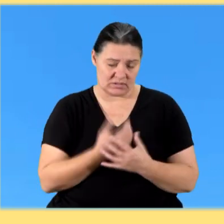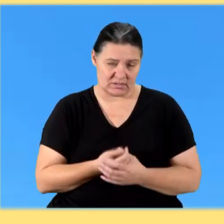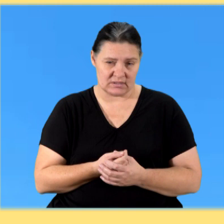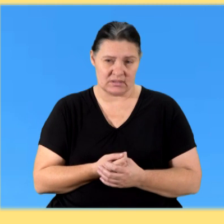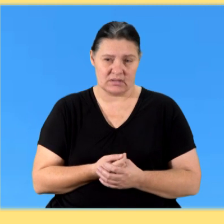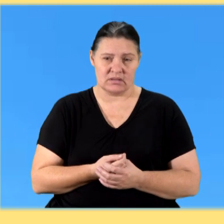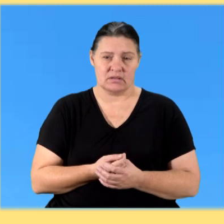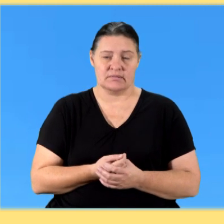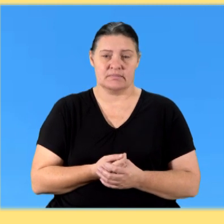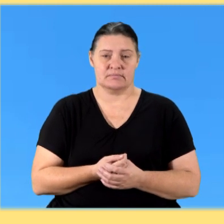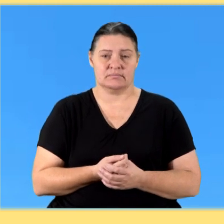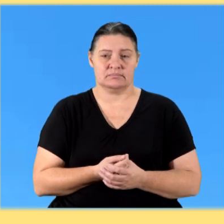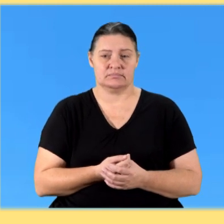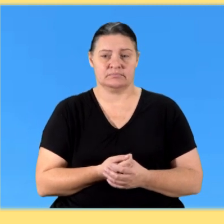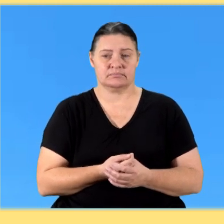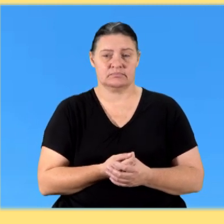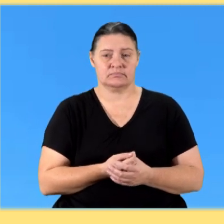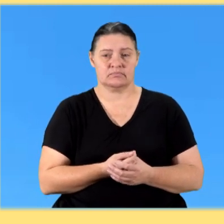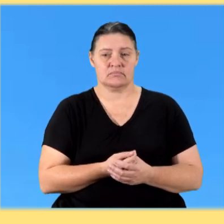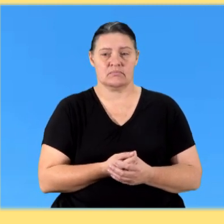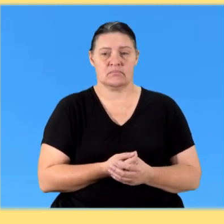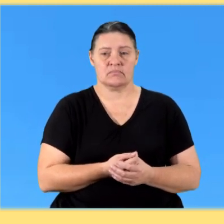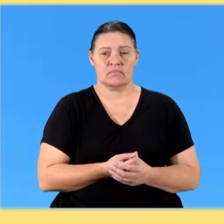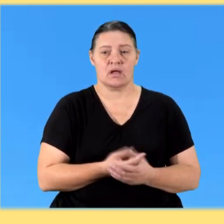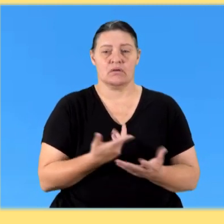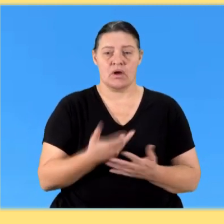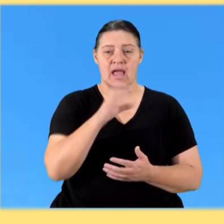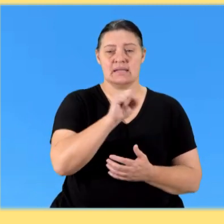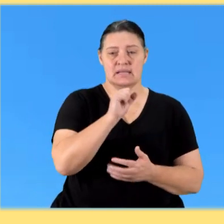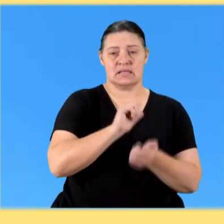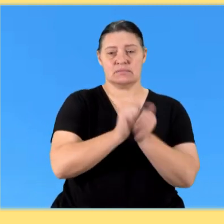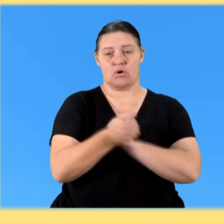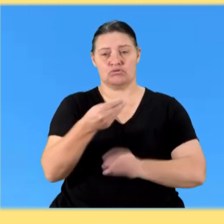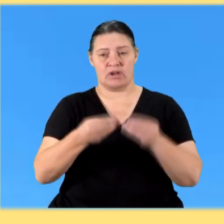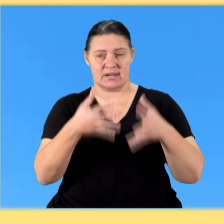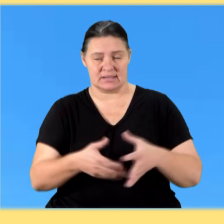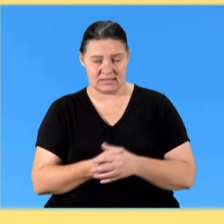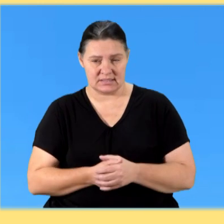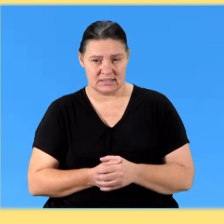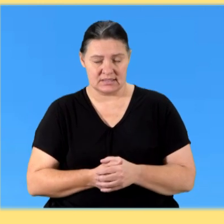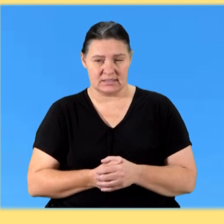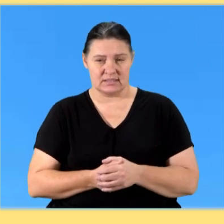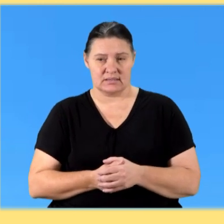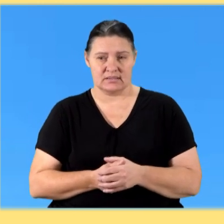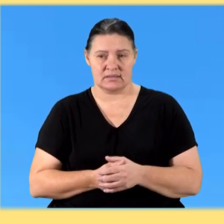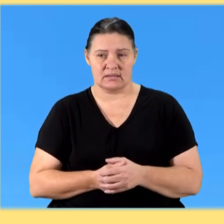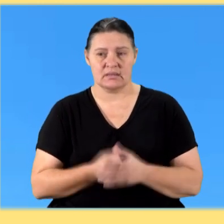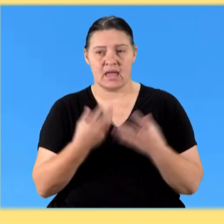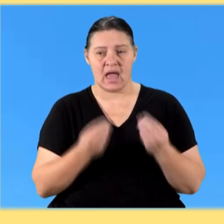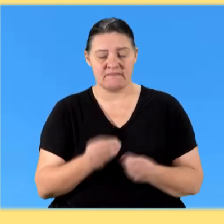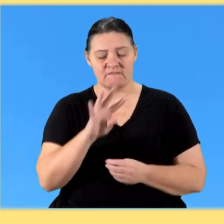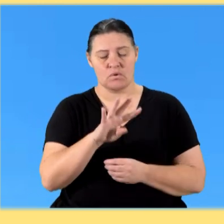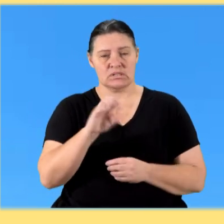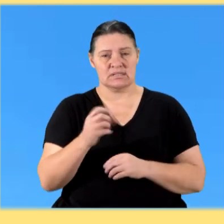information. It relates to SS Sport Traders, and they have